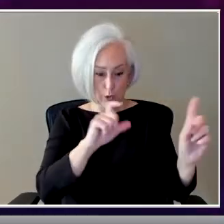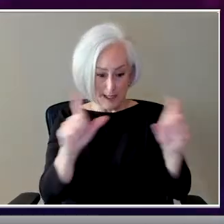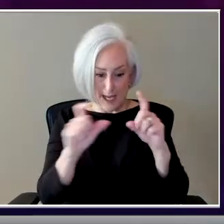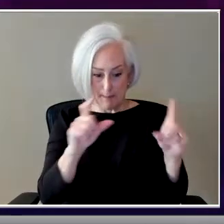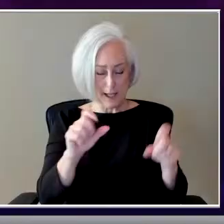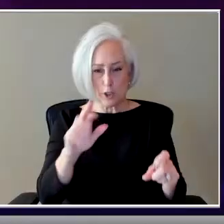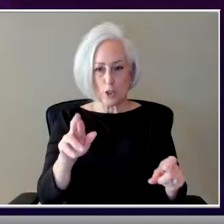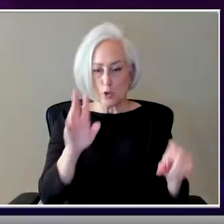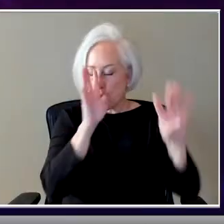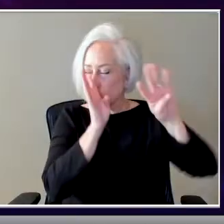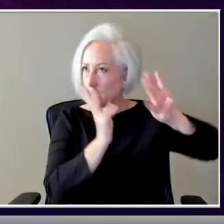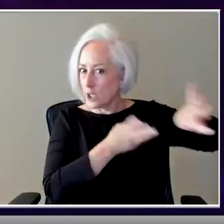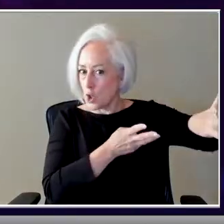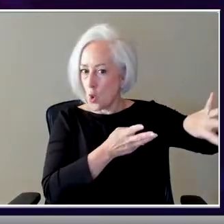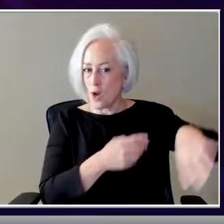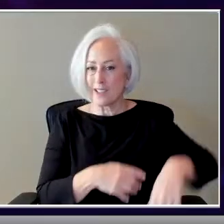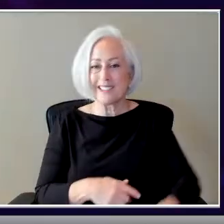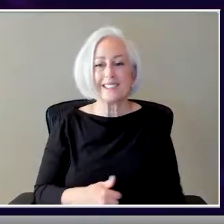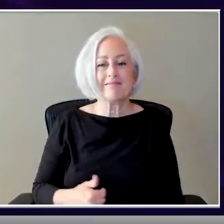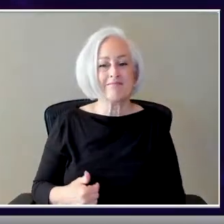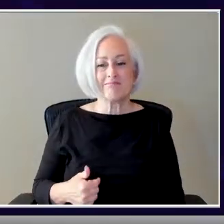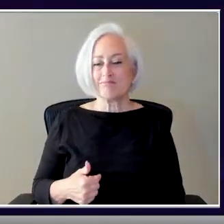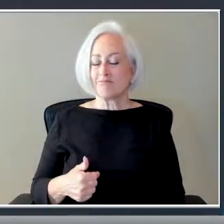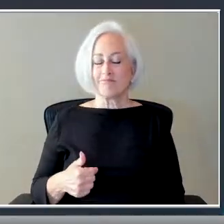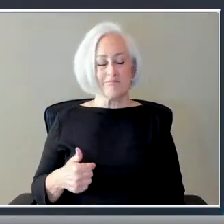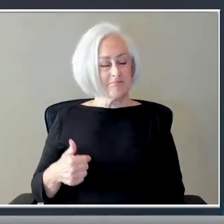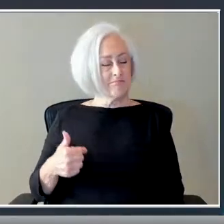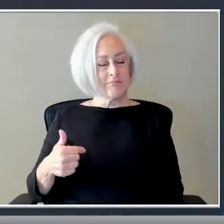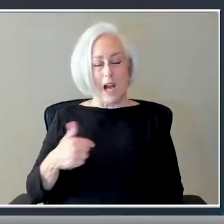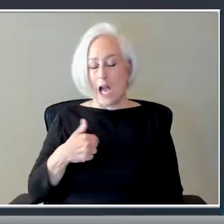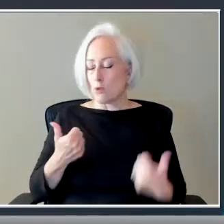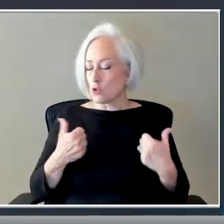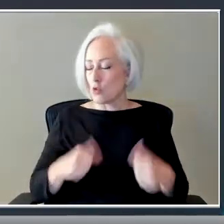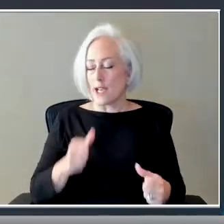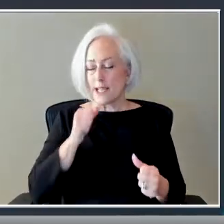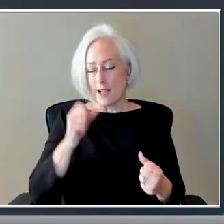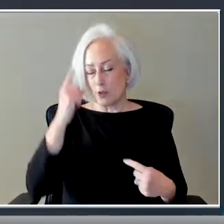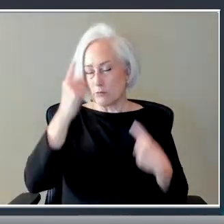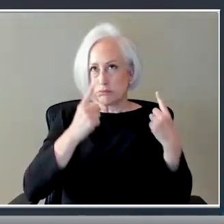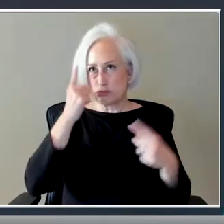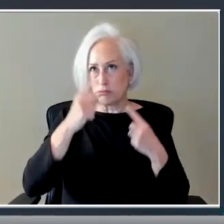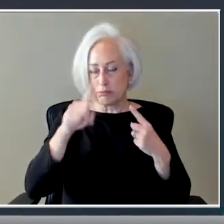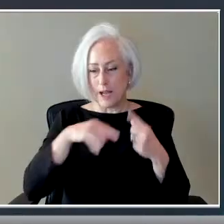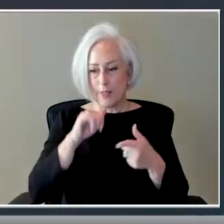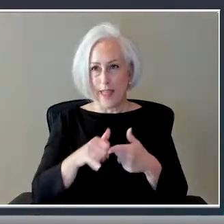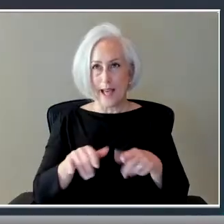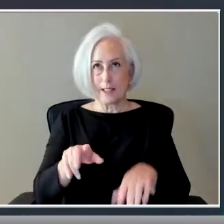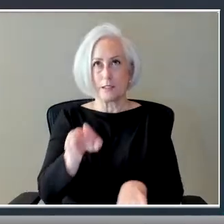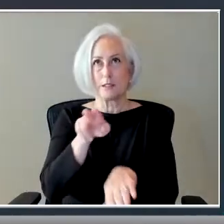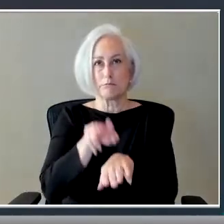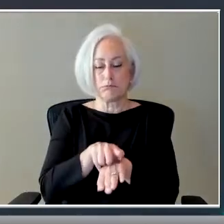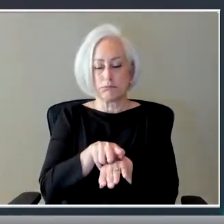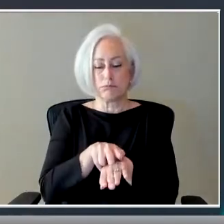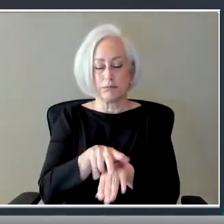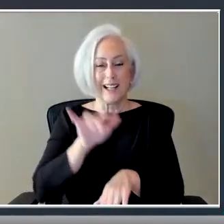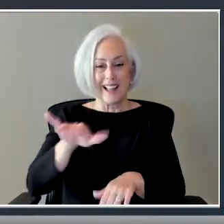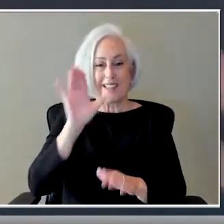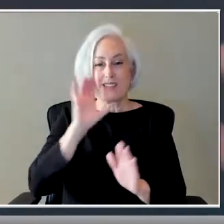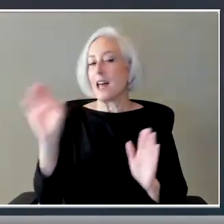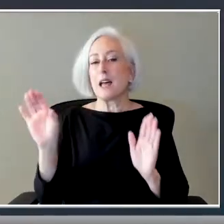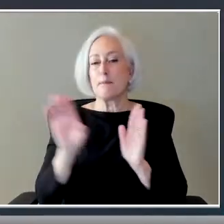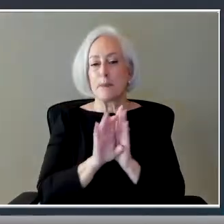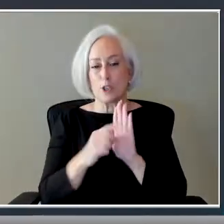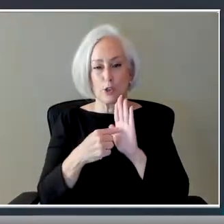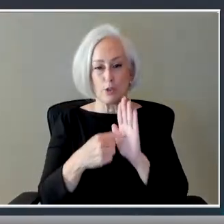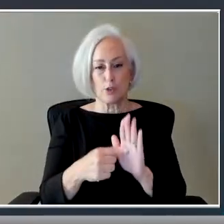it and just staying still? I was trying not to think about it and just stay still. The picture you guys showed is the